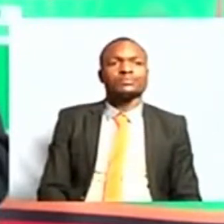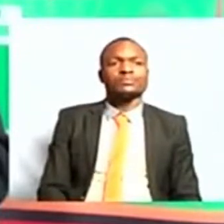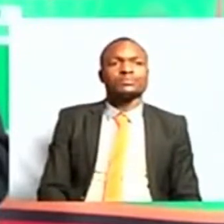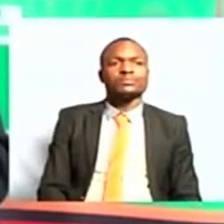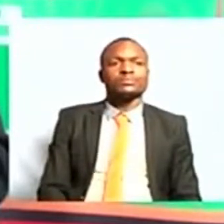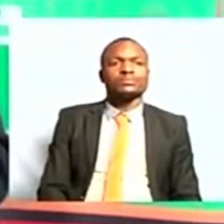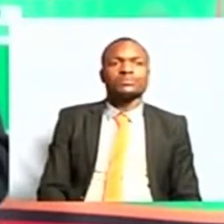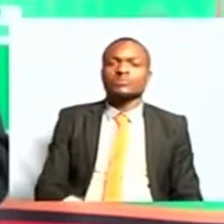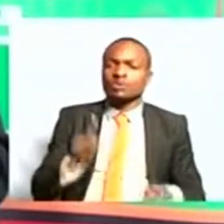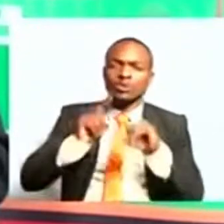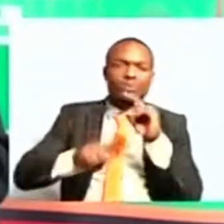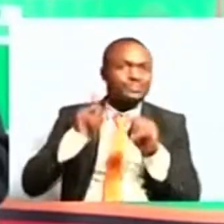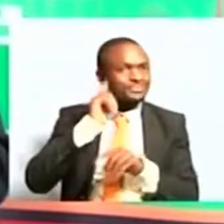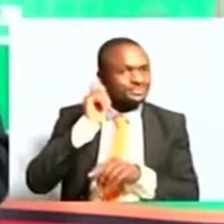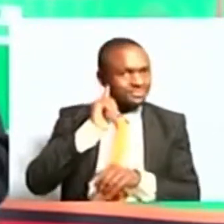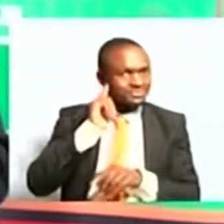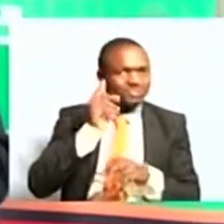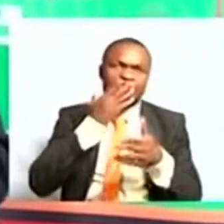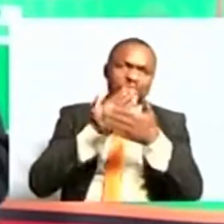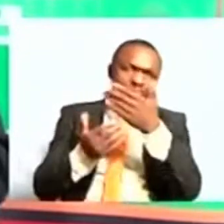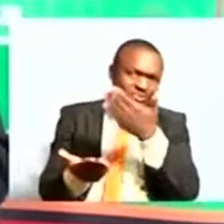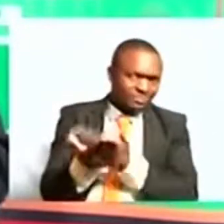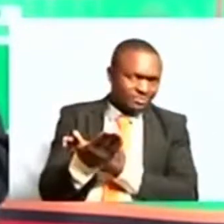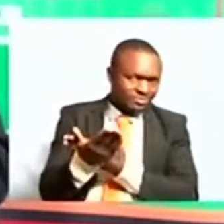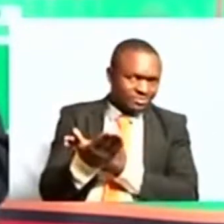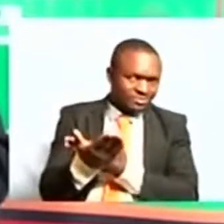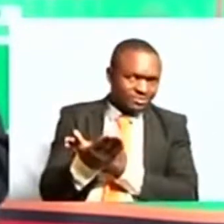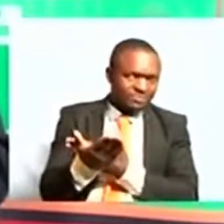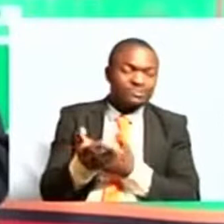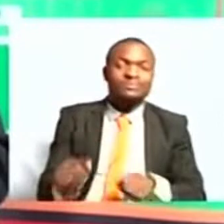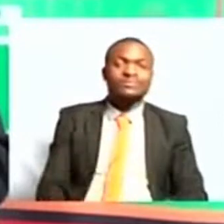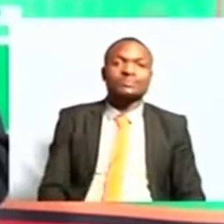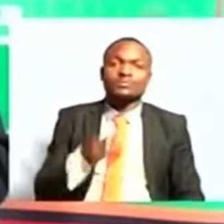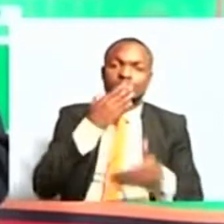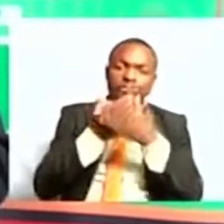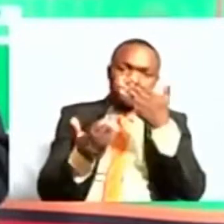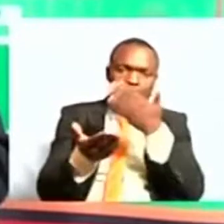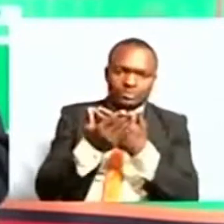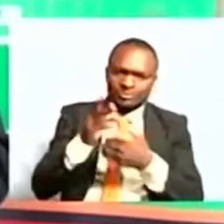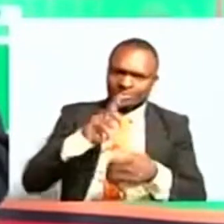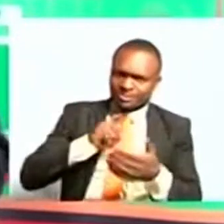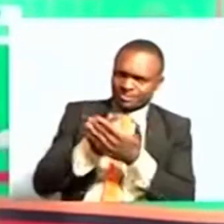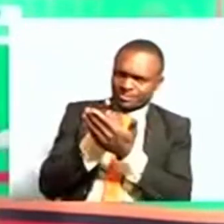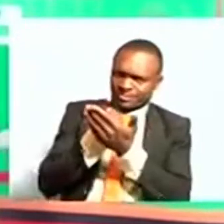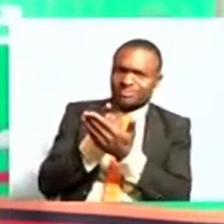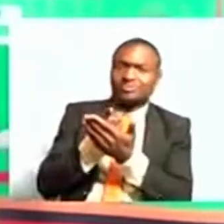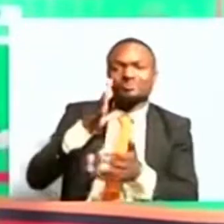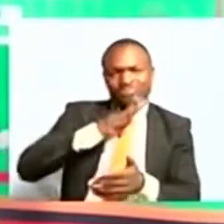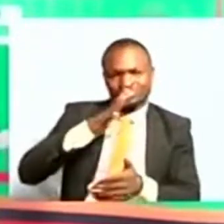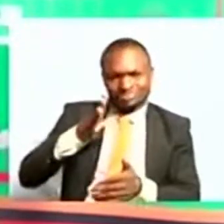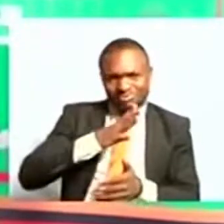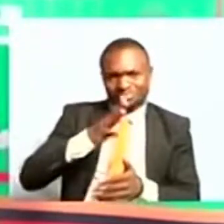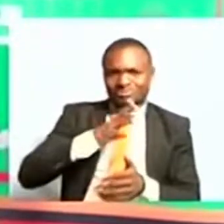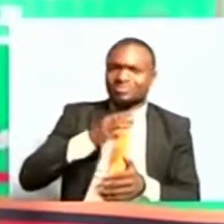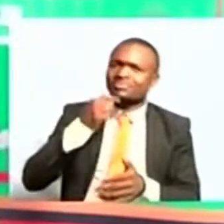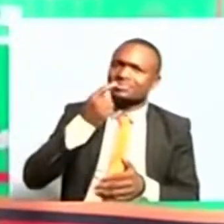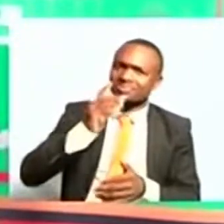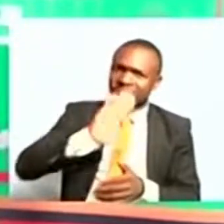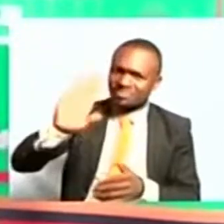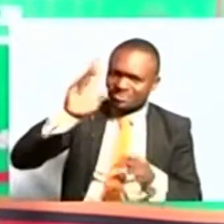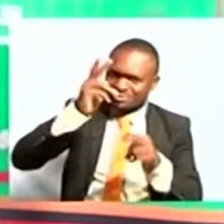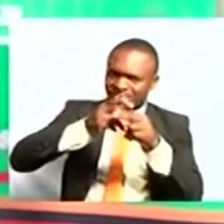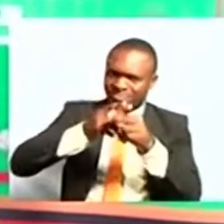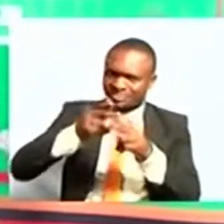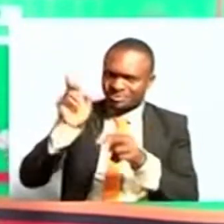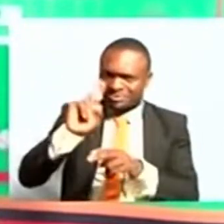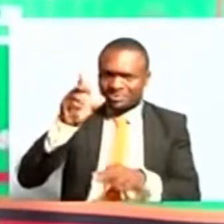We can hardly hear you. Good morning. Yeah, morning. How are you? We are fine, thank you. Tell us your name, sir, and where